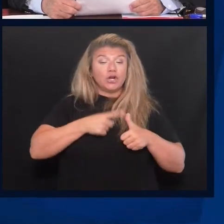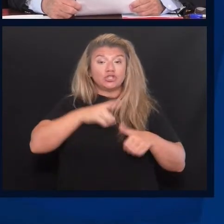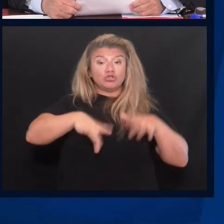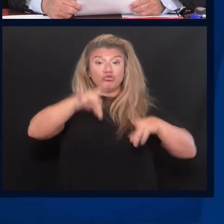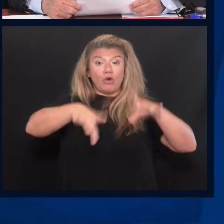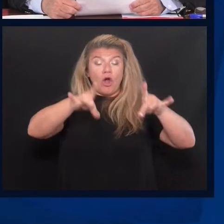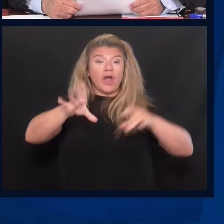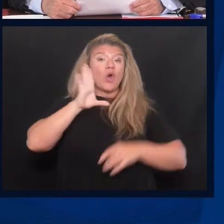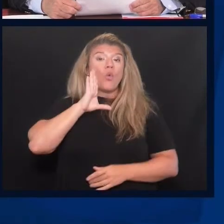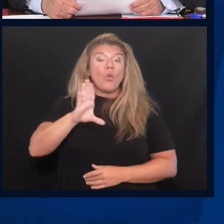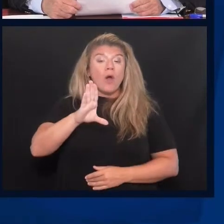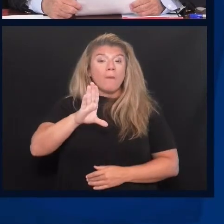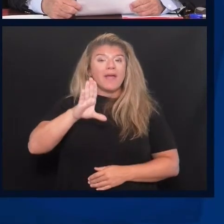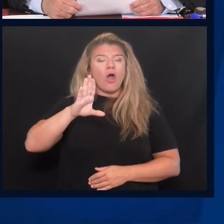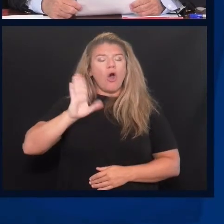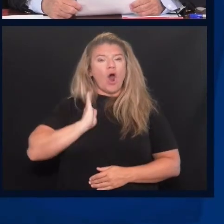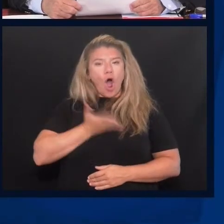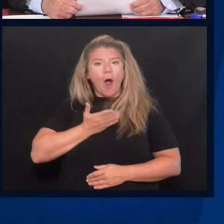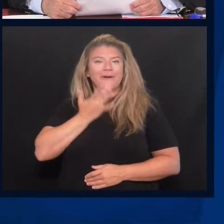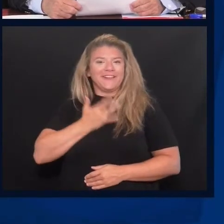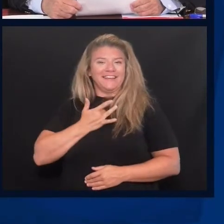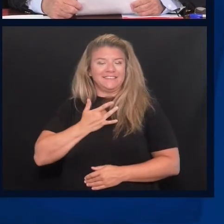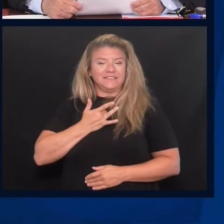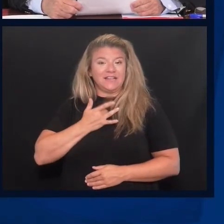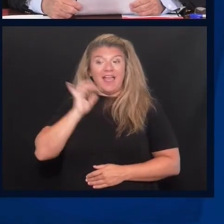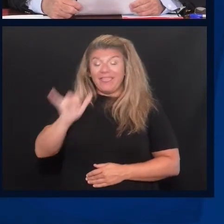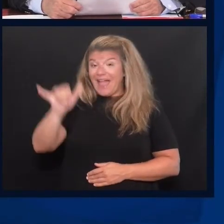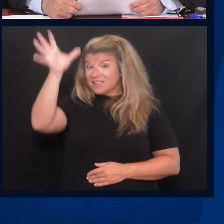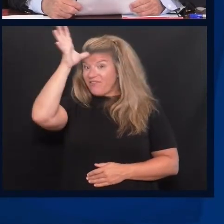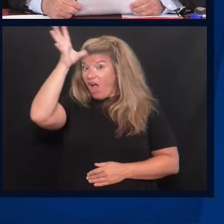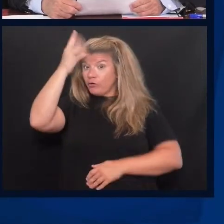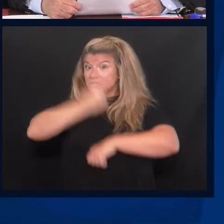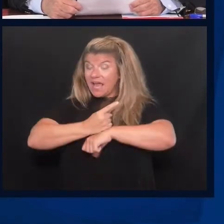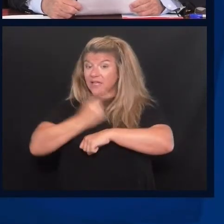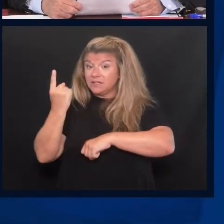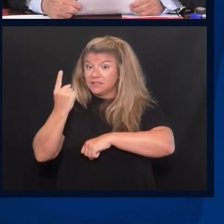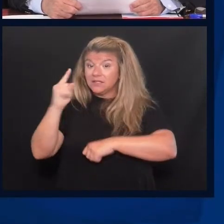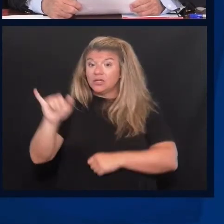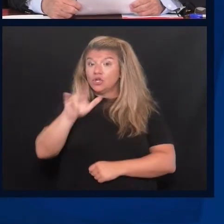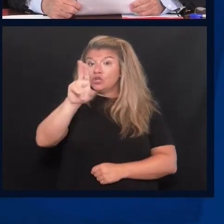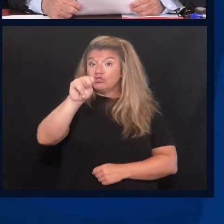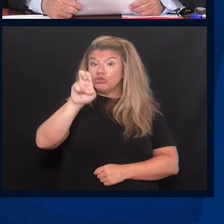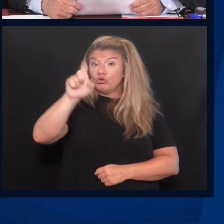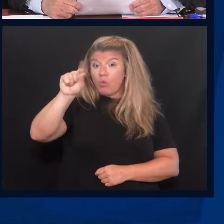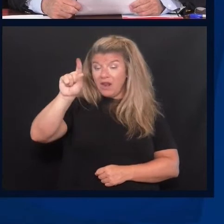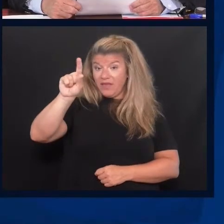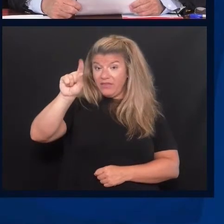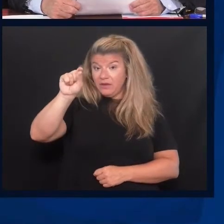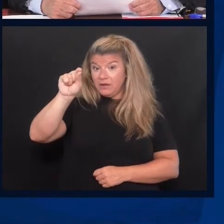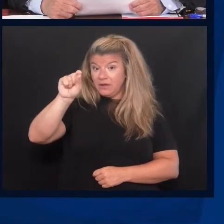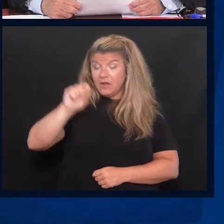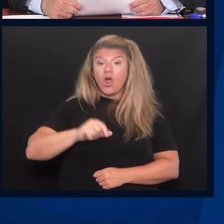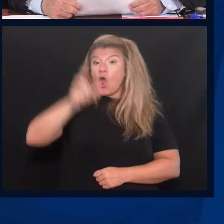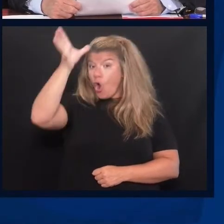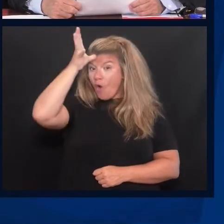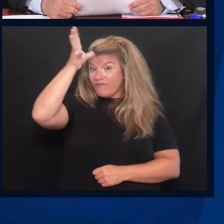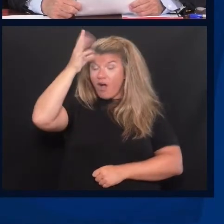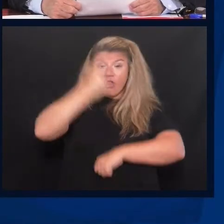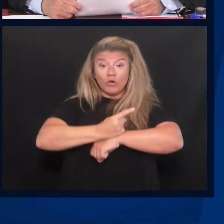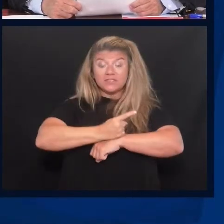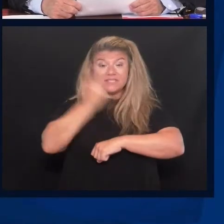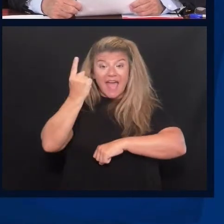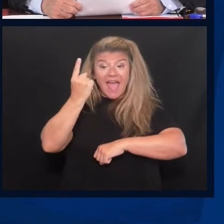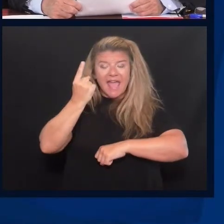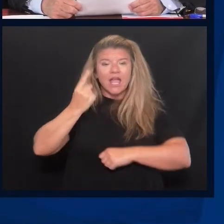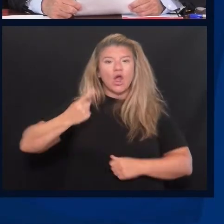drawing will be held on our birthday, which is Father's Day, on June the 20th. On Father's Day, we'll